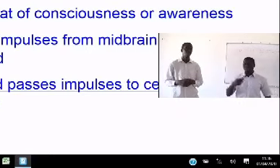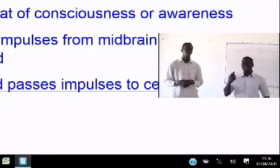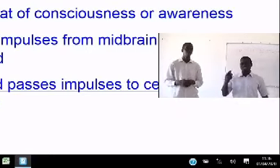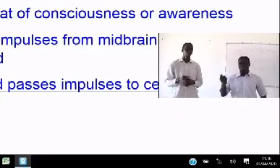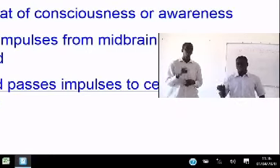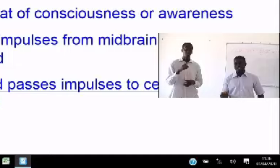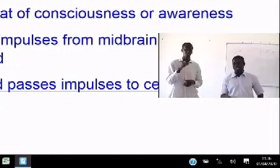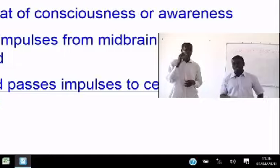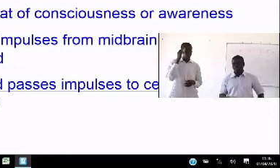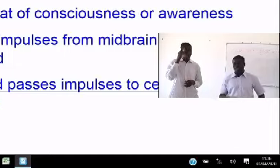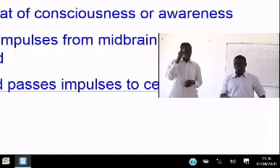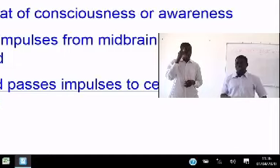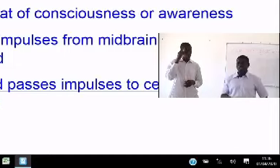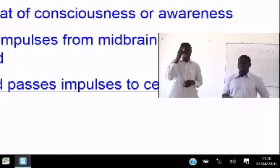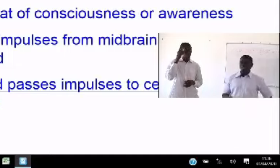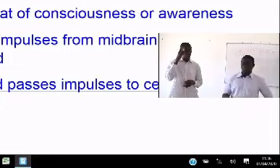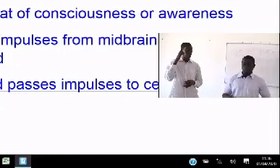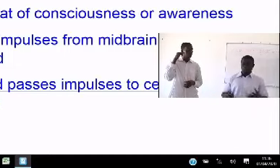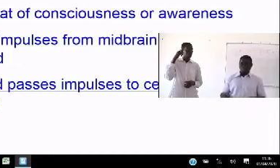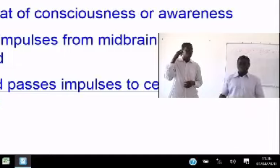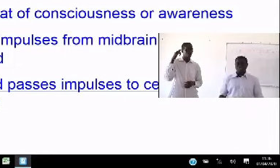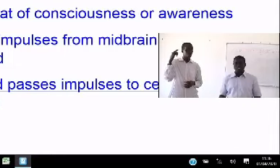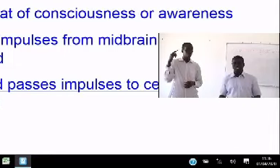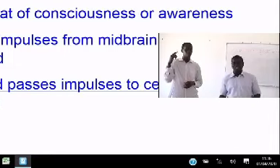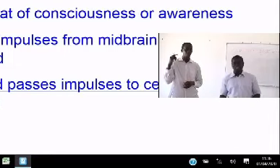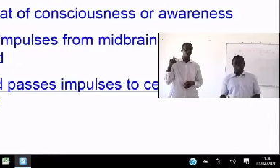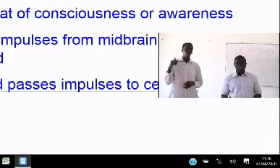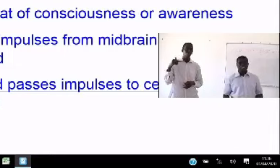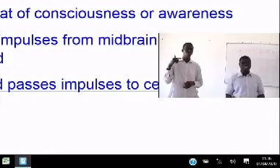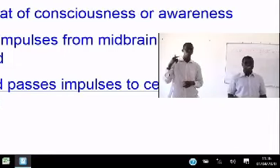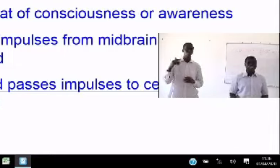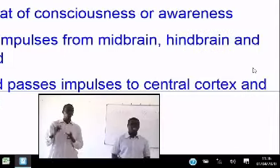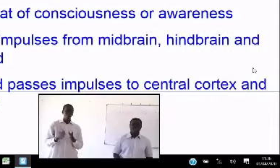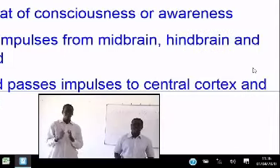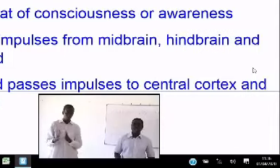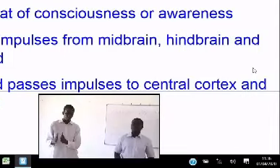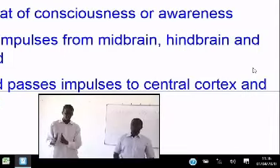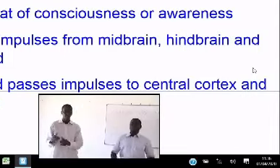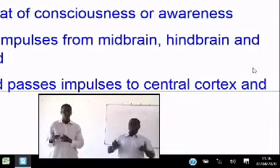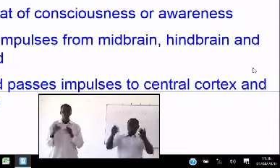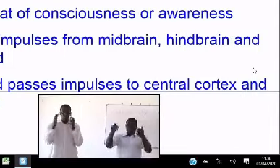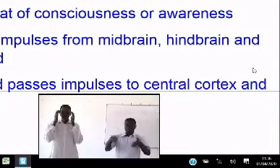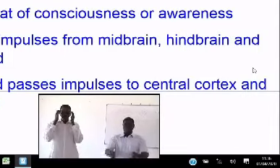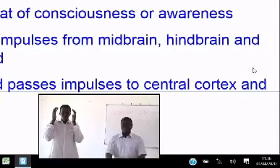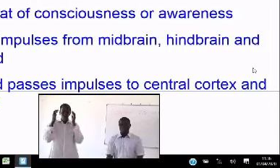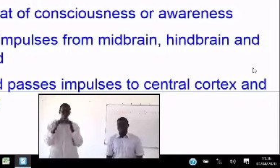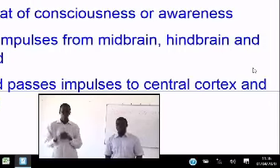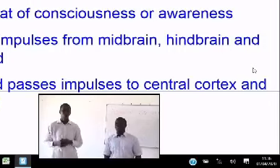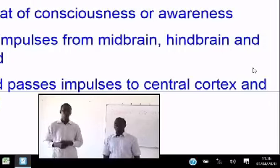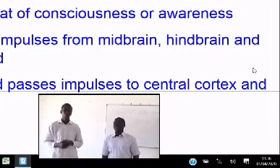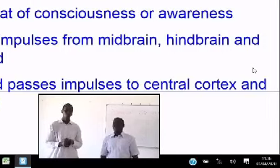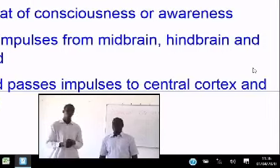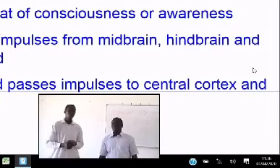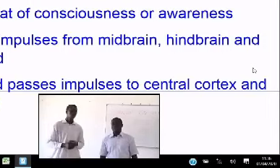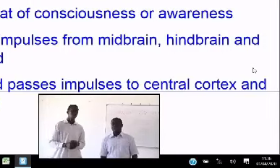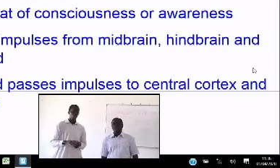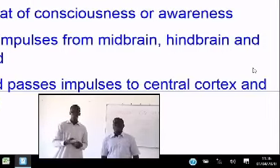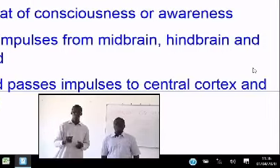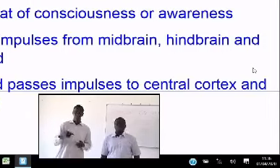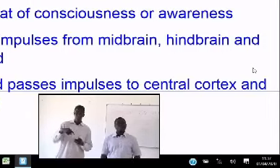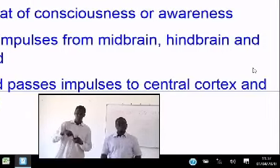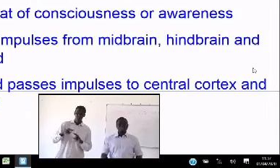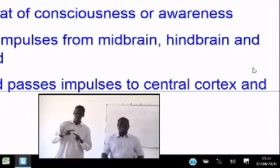They are absent-minded. Sometimes some students can sit in the class and you tell them, hey, please come back here.